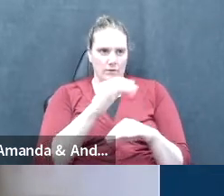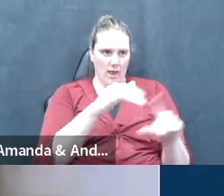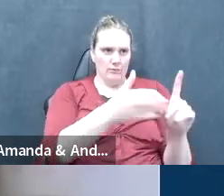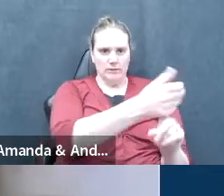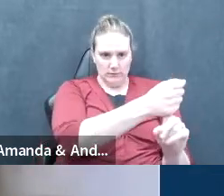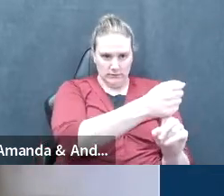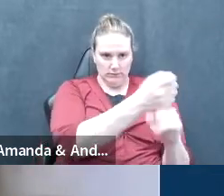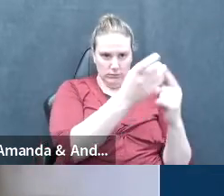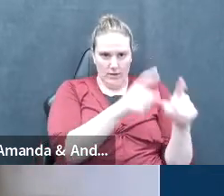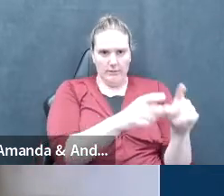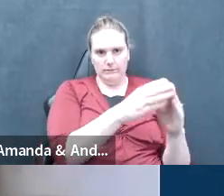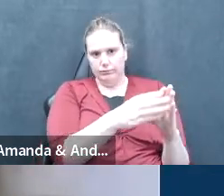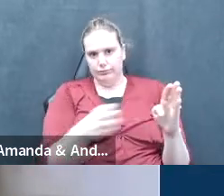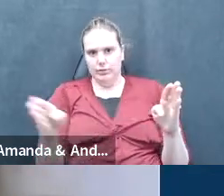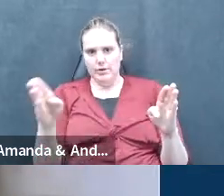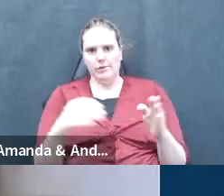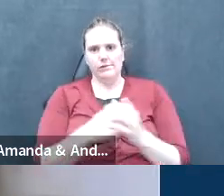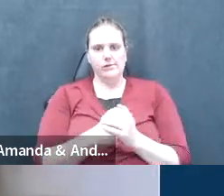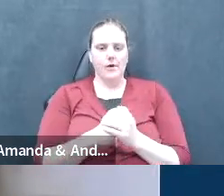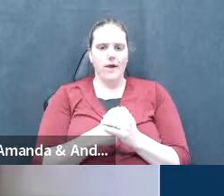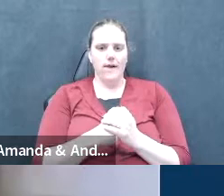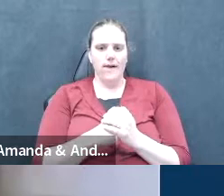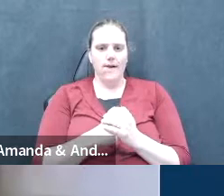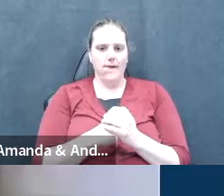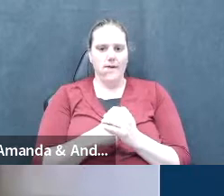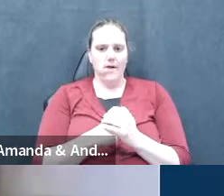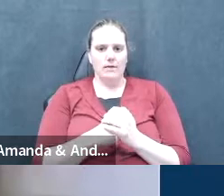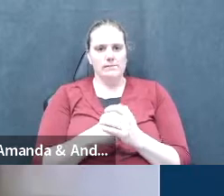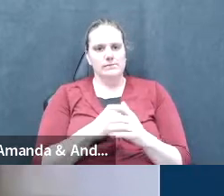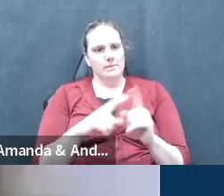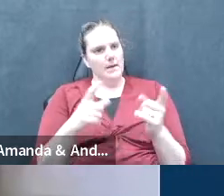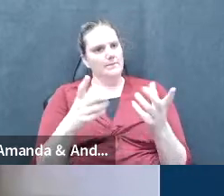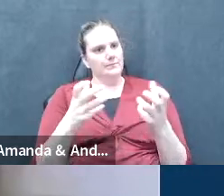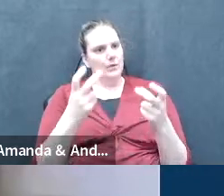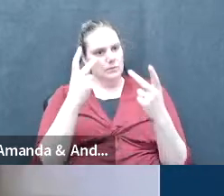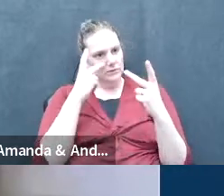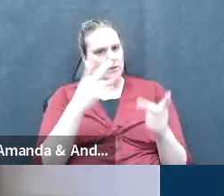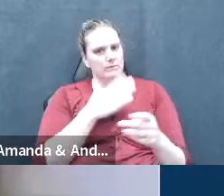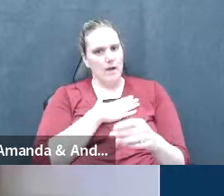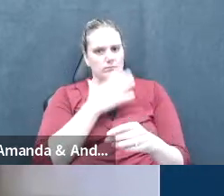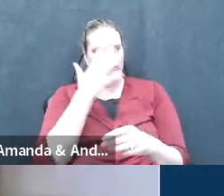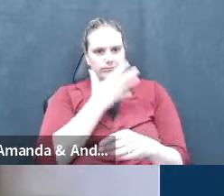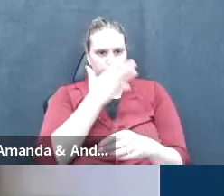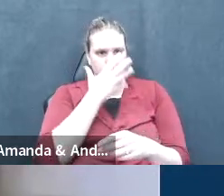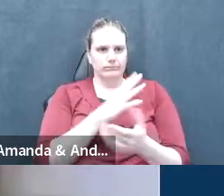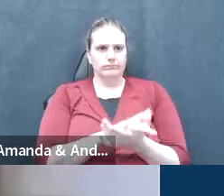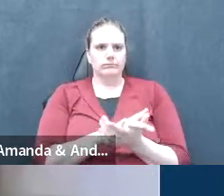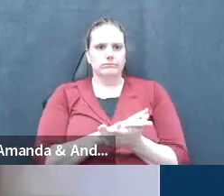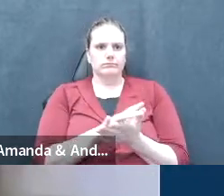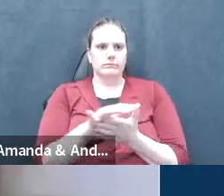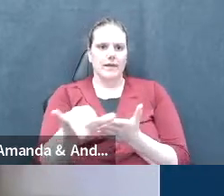but clearly I just wanted you to have a look at my state at that point in